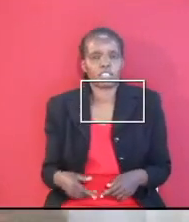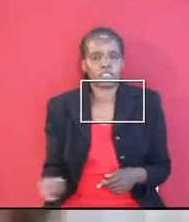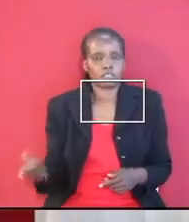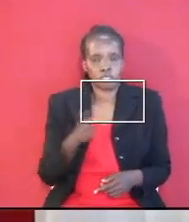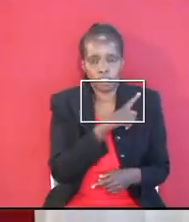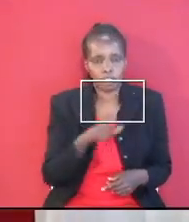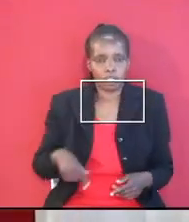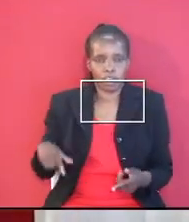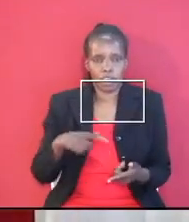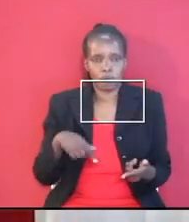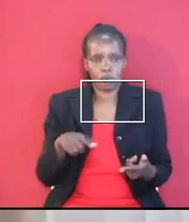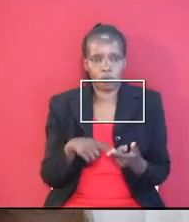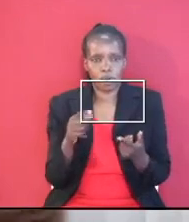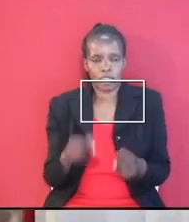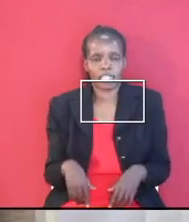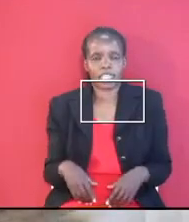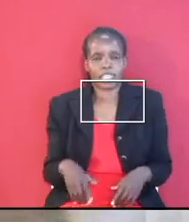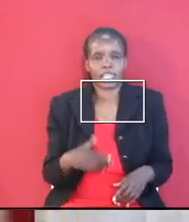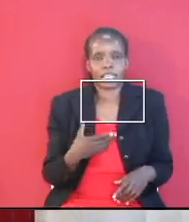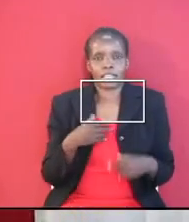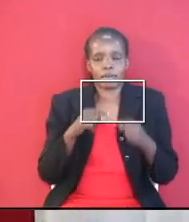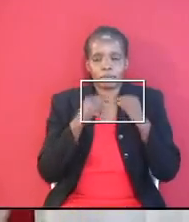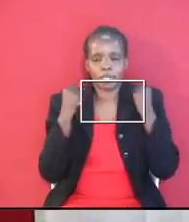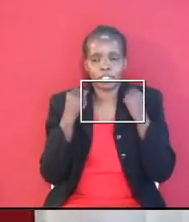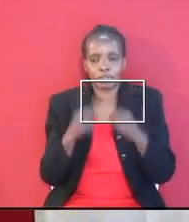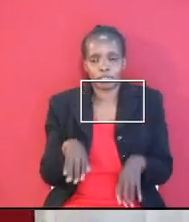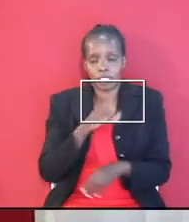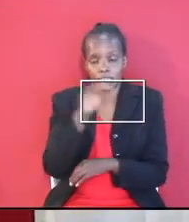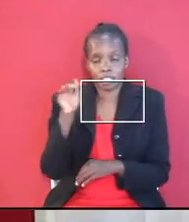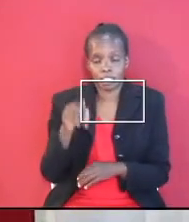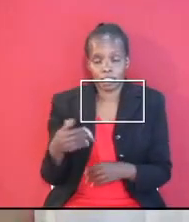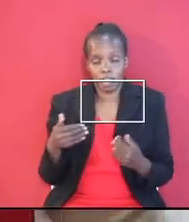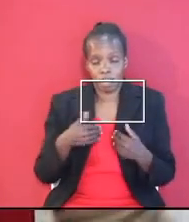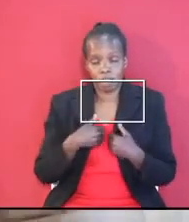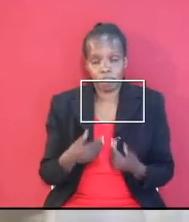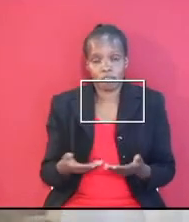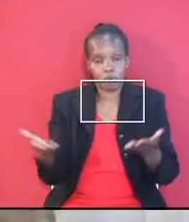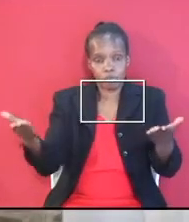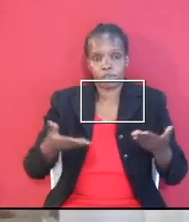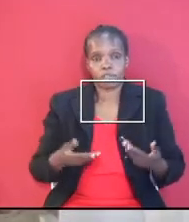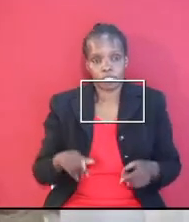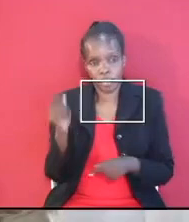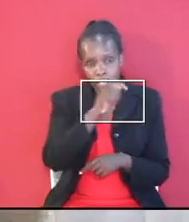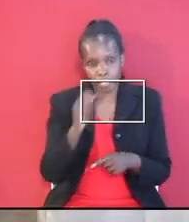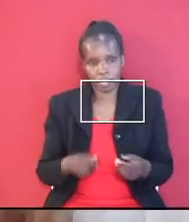Right? When the son of, when the priest, the pastor was asking them, "Have you brought your tithes and offerings?"